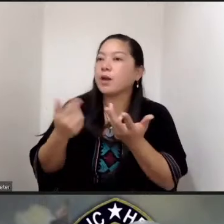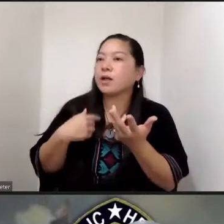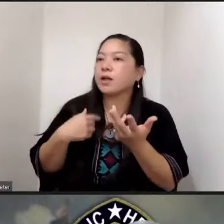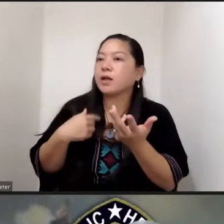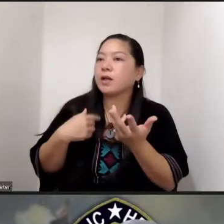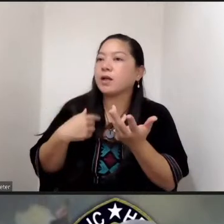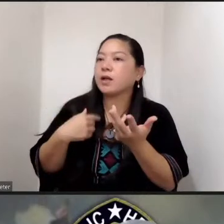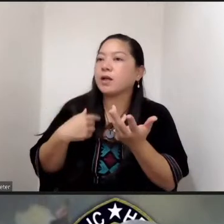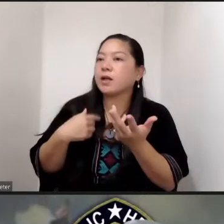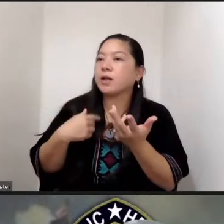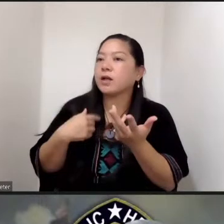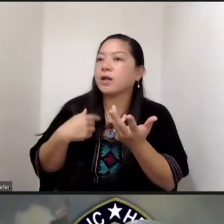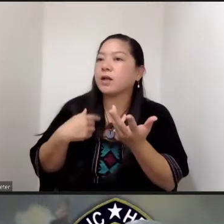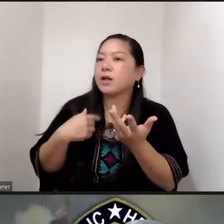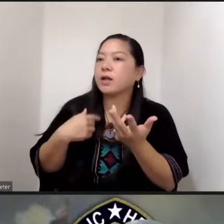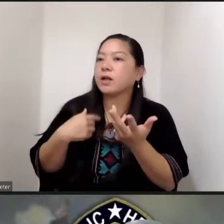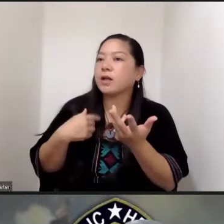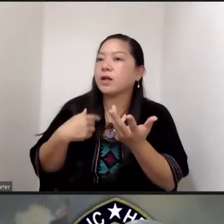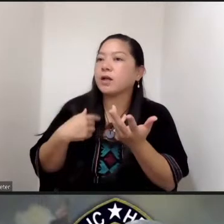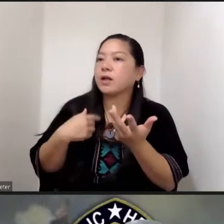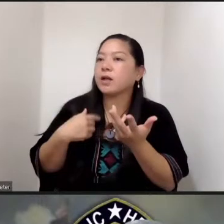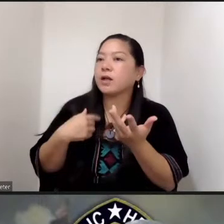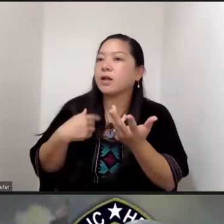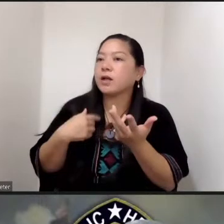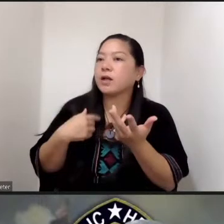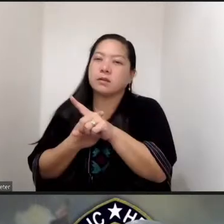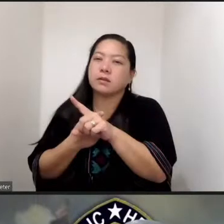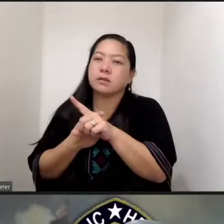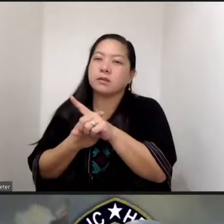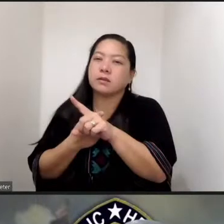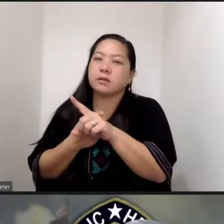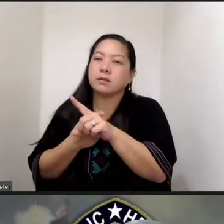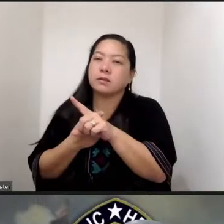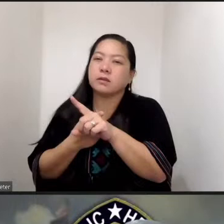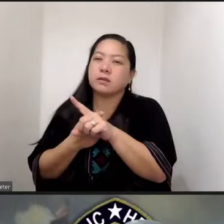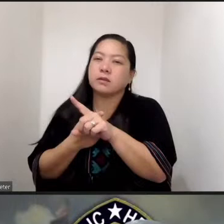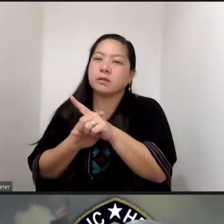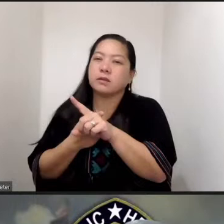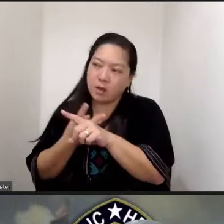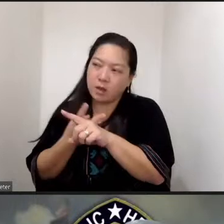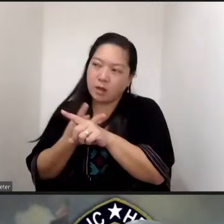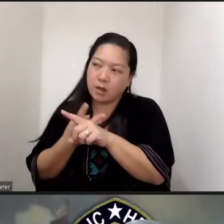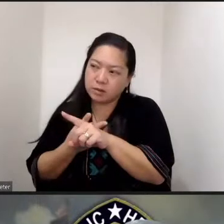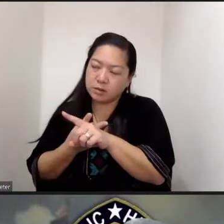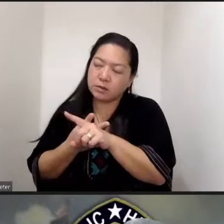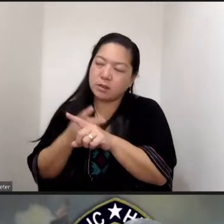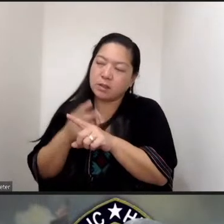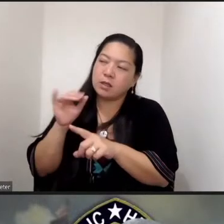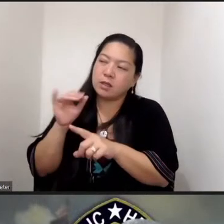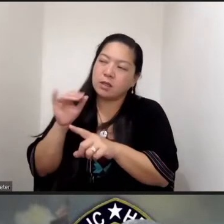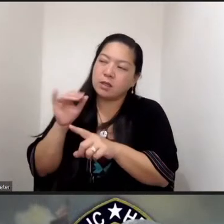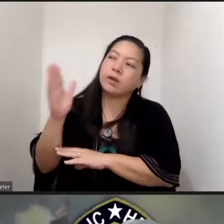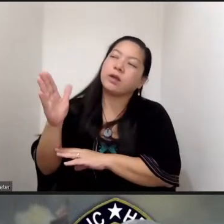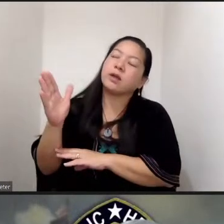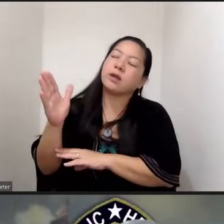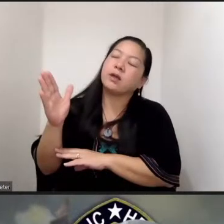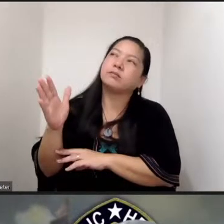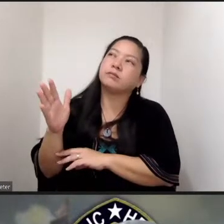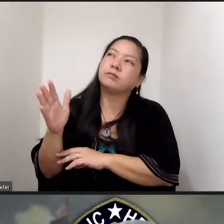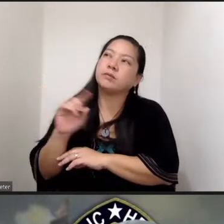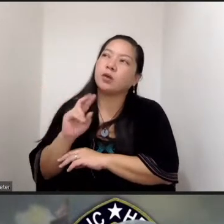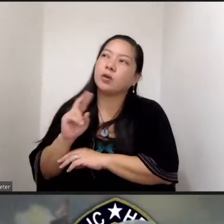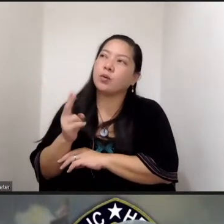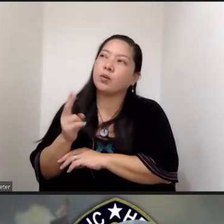that I think within a month, maybe 2 months, that we will probably